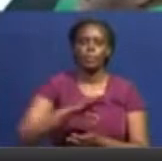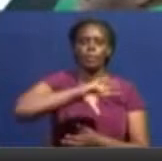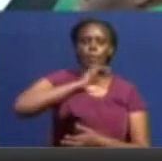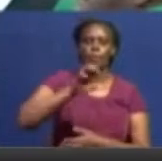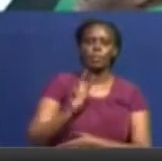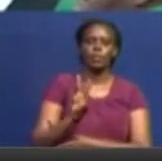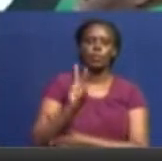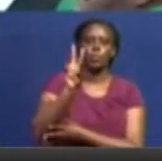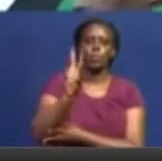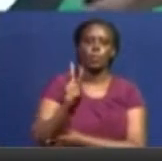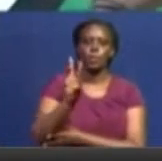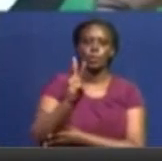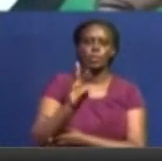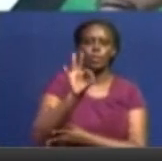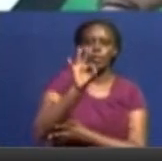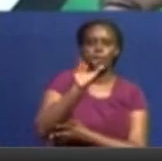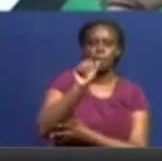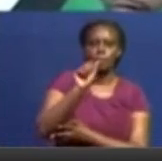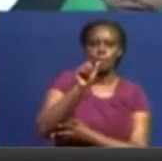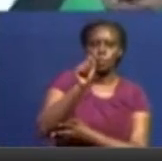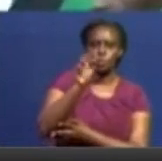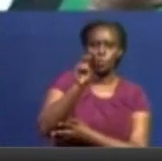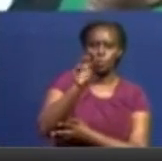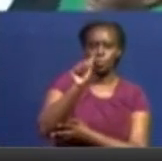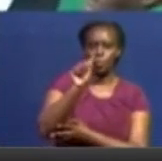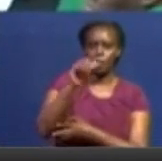Wajir Fatuma Abdi Jeho.